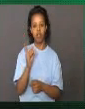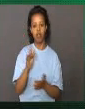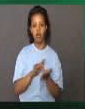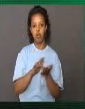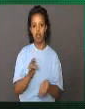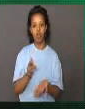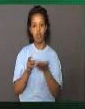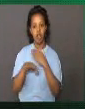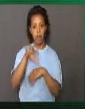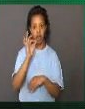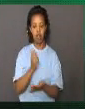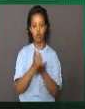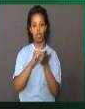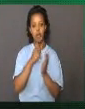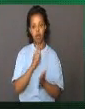penicillin.